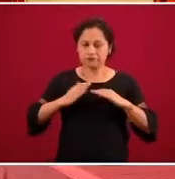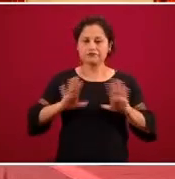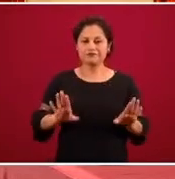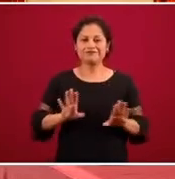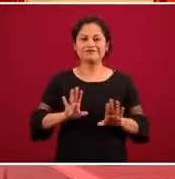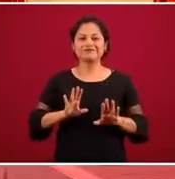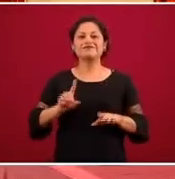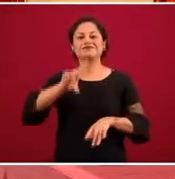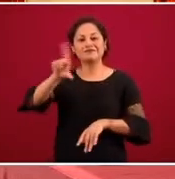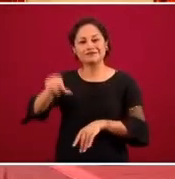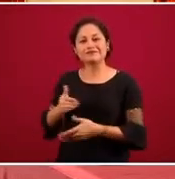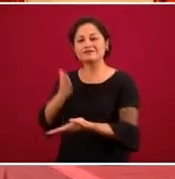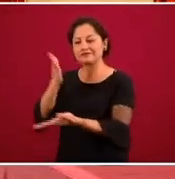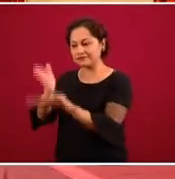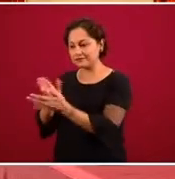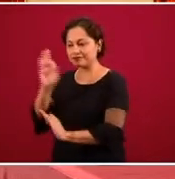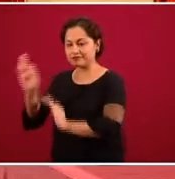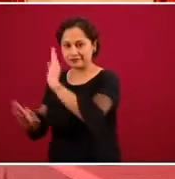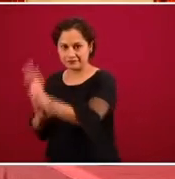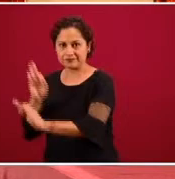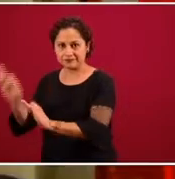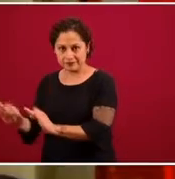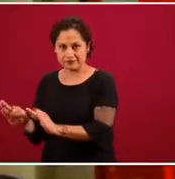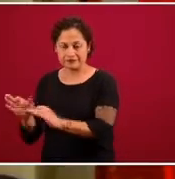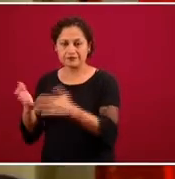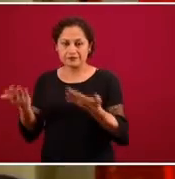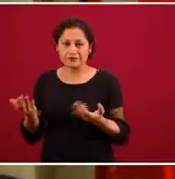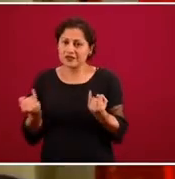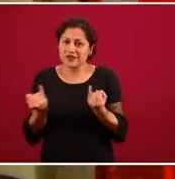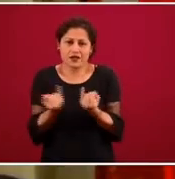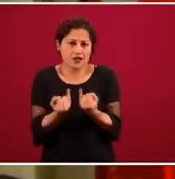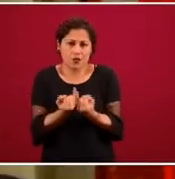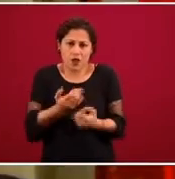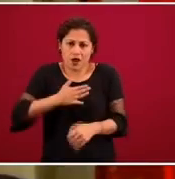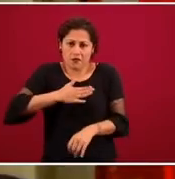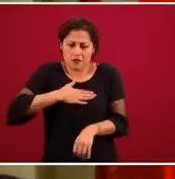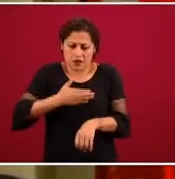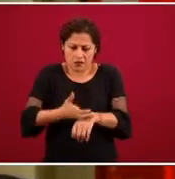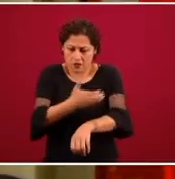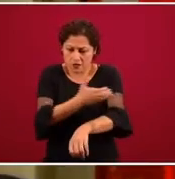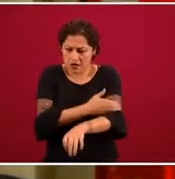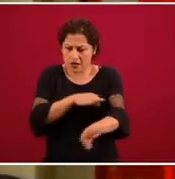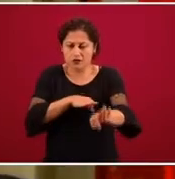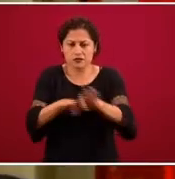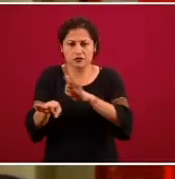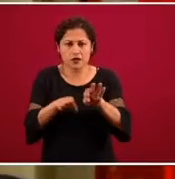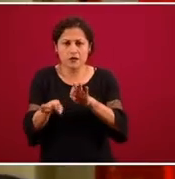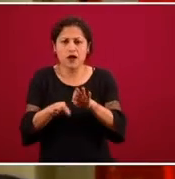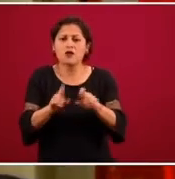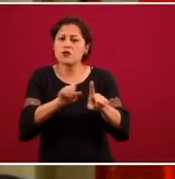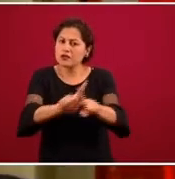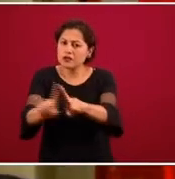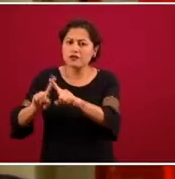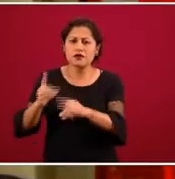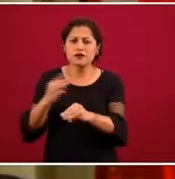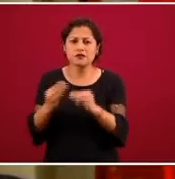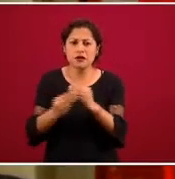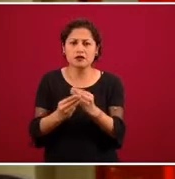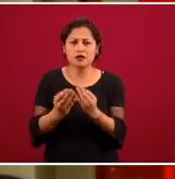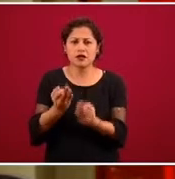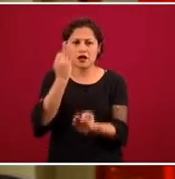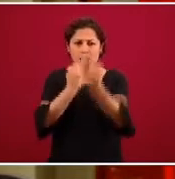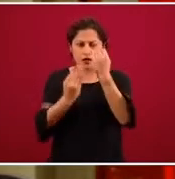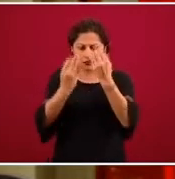when I'm touching or near COVID patients, I'm wearing a totally different uniform. So if you see a